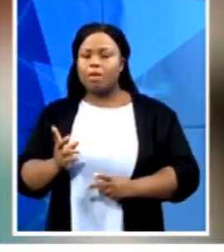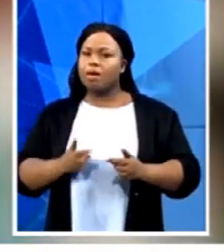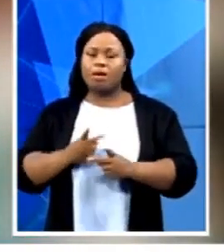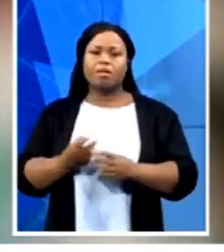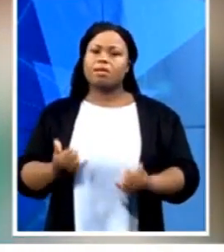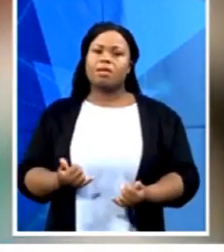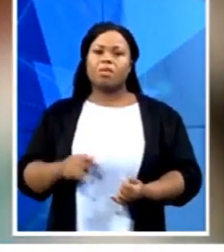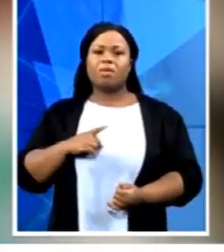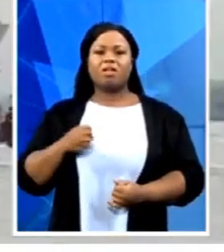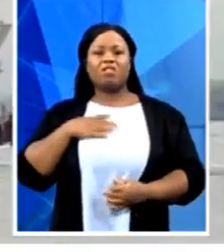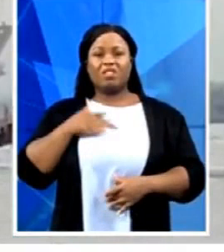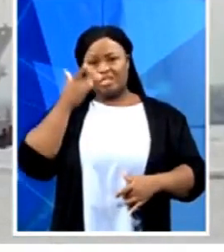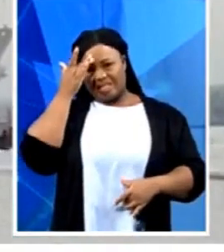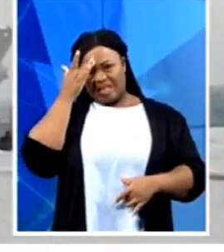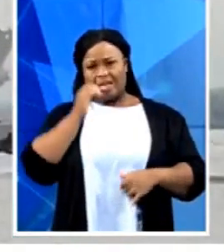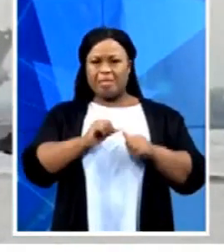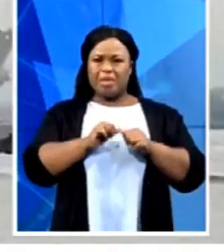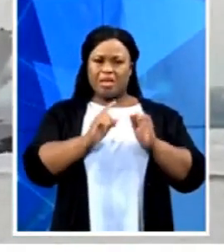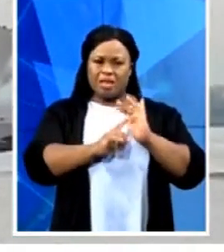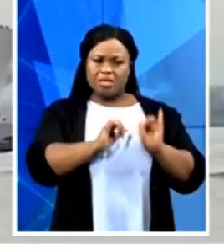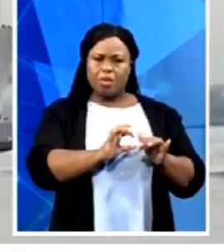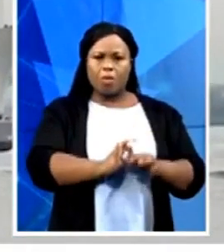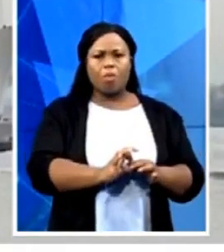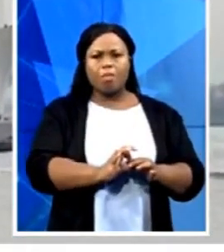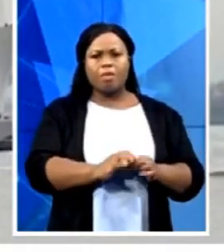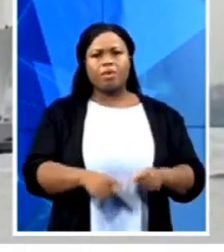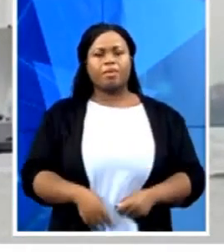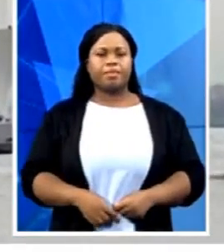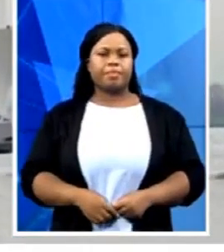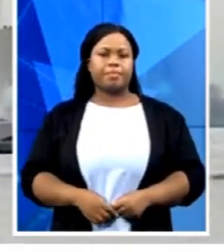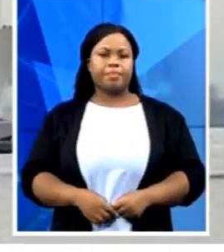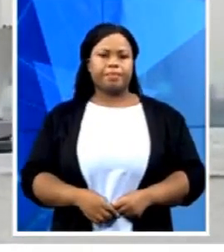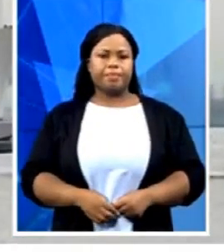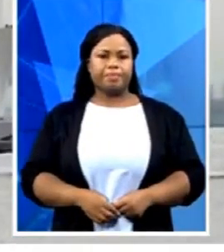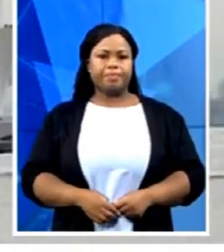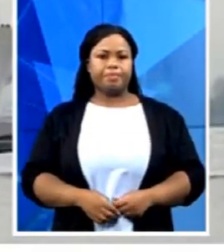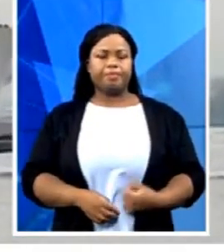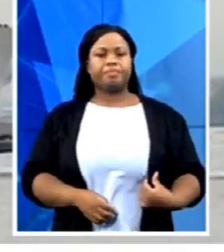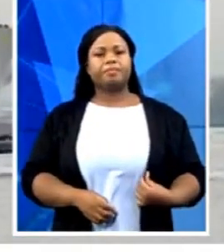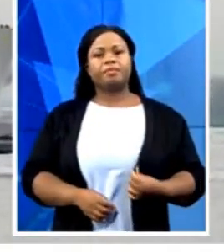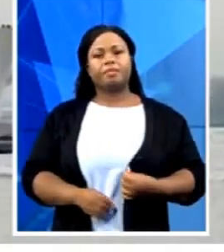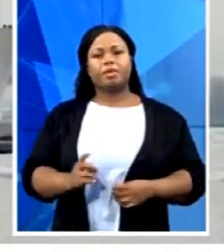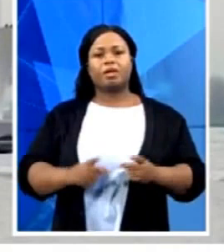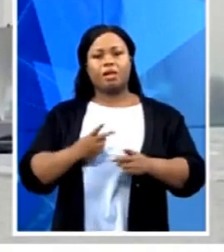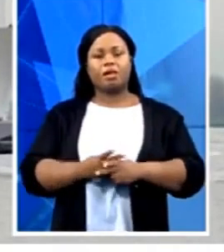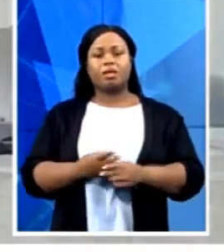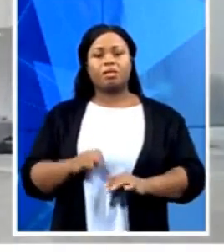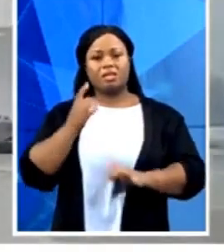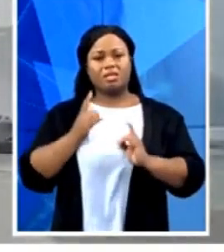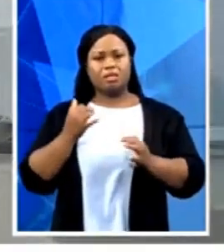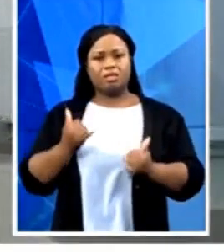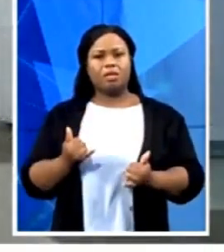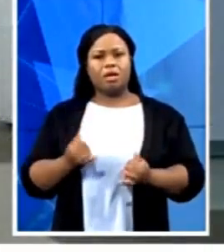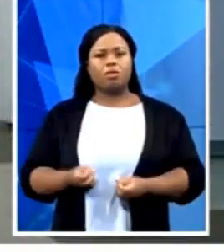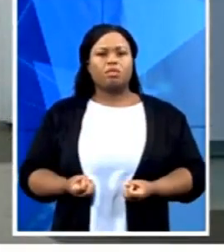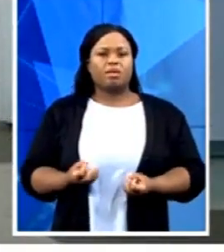If you're exposed to somebody, stay home. While bed capacity in the city has been supplemented with the arrival of a Navy hospital